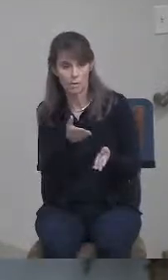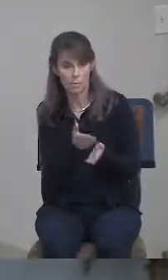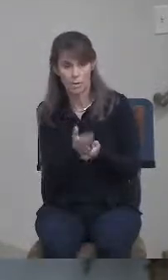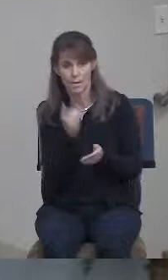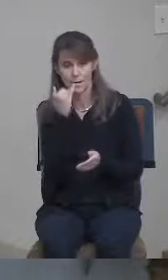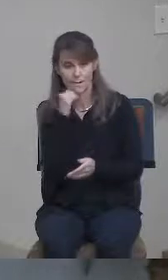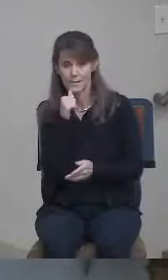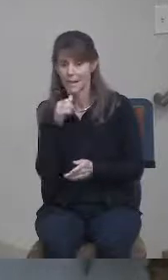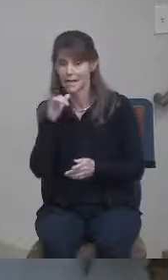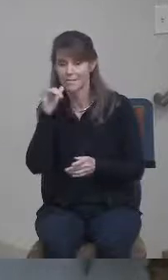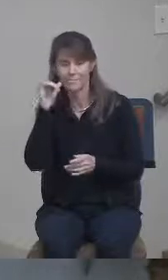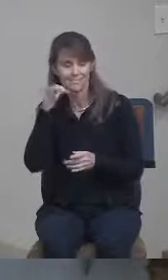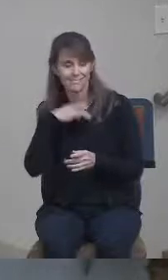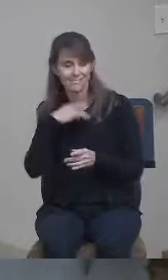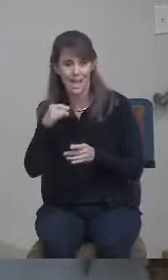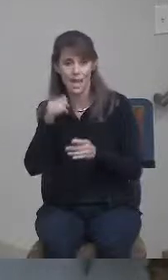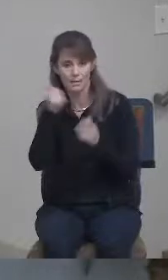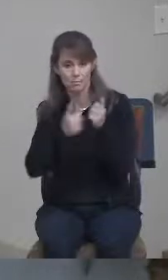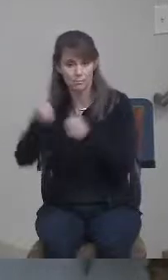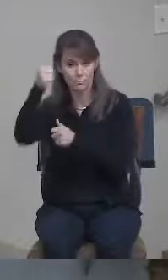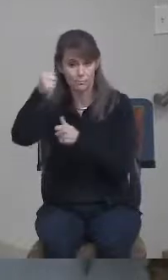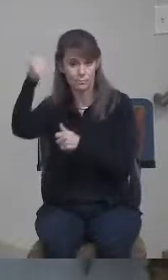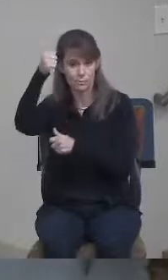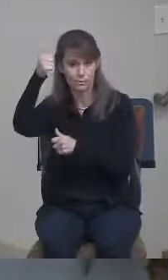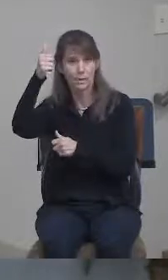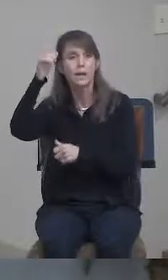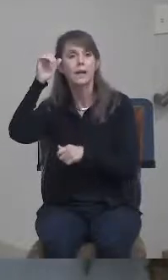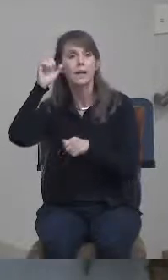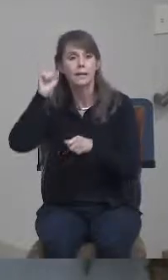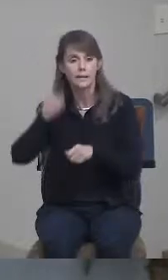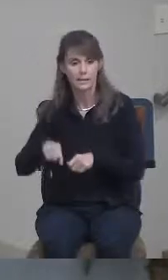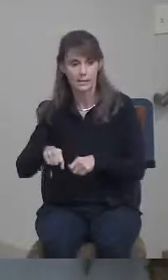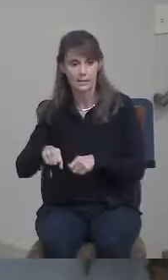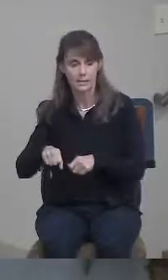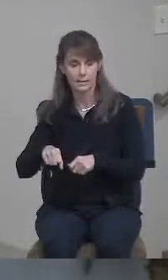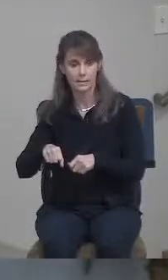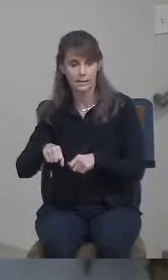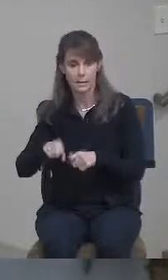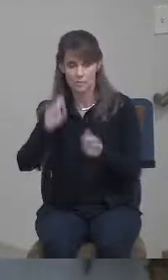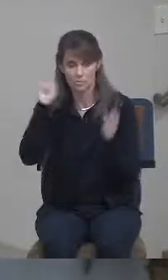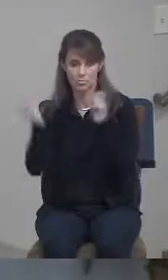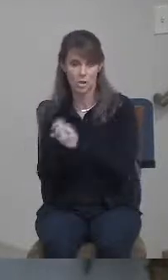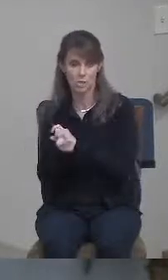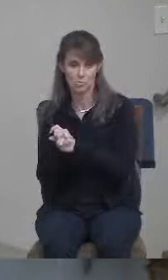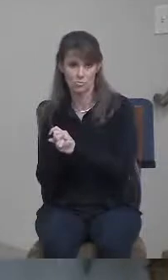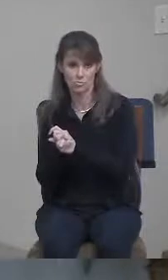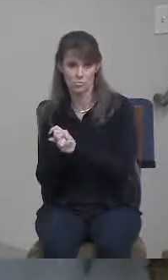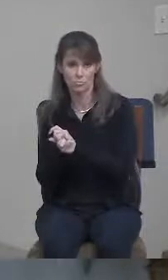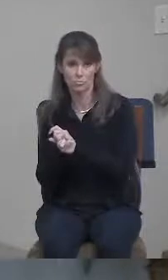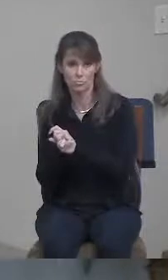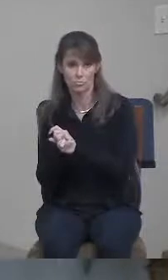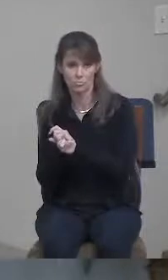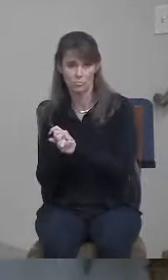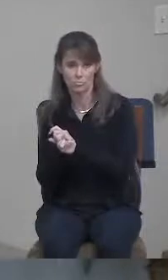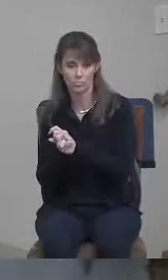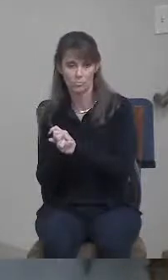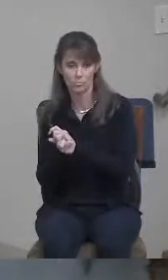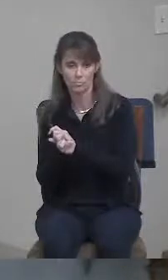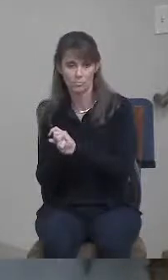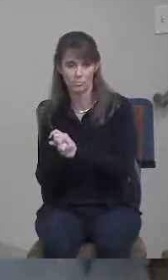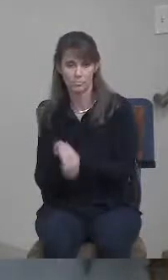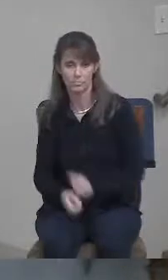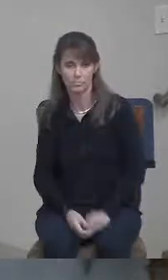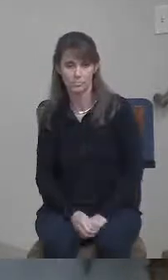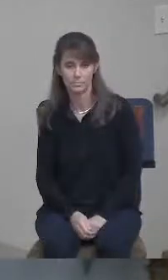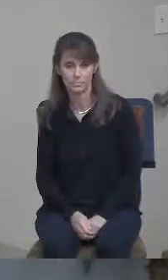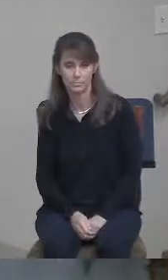his appointment. O'Kelly and his cohorts lost. They continued with the government the way they had it.